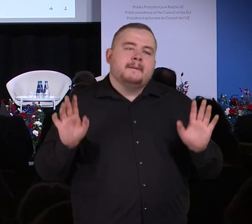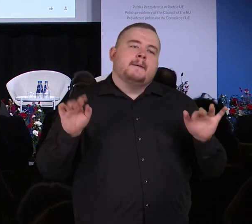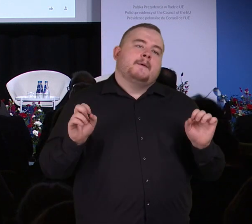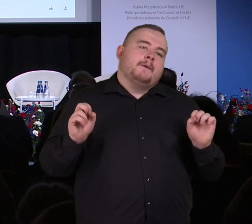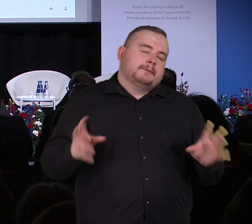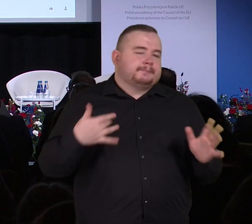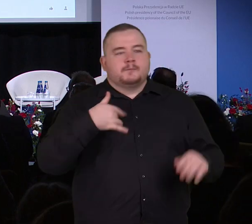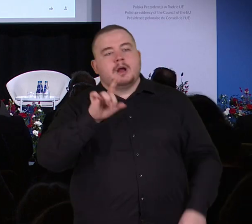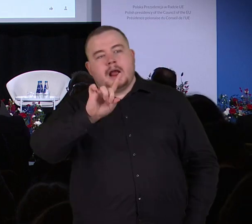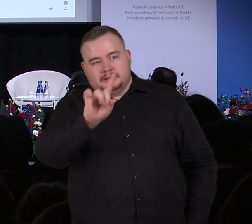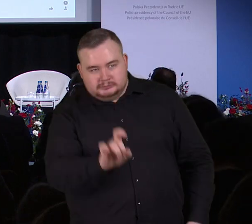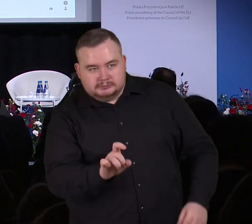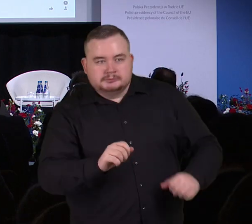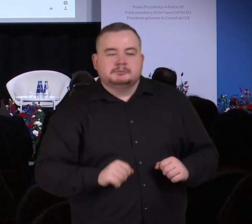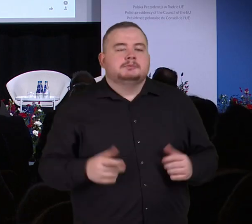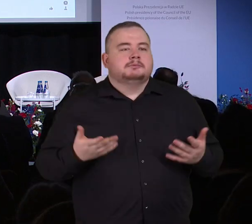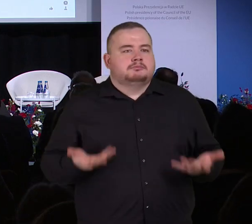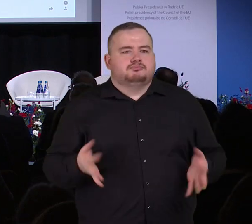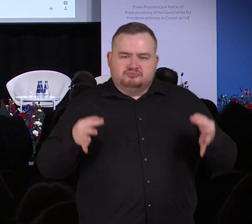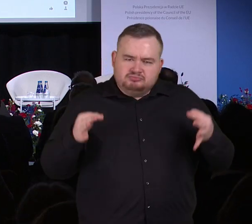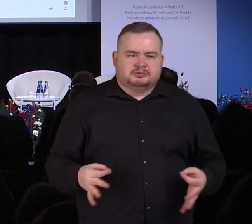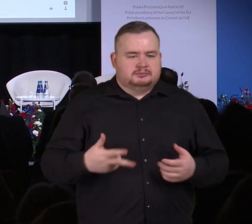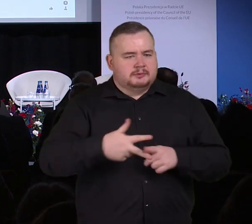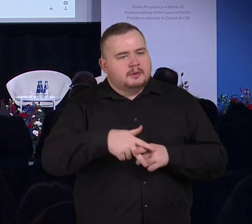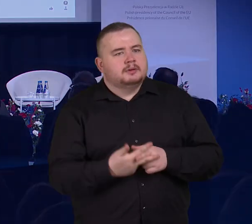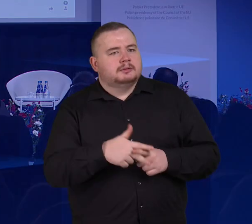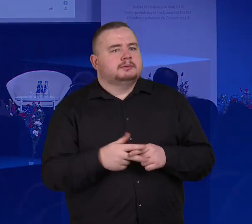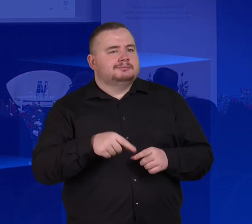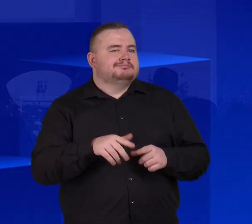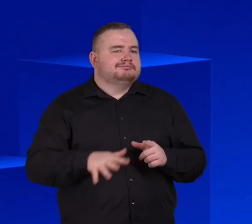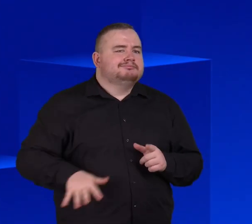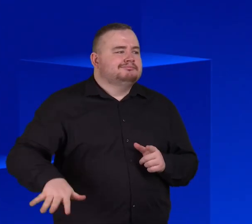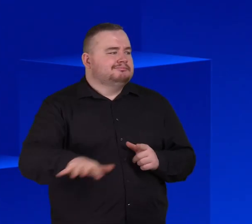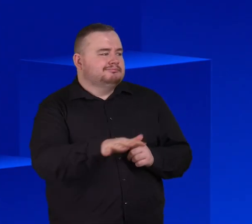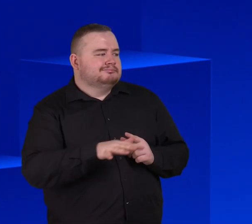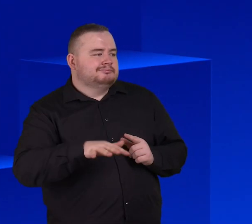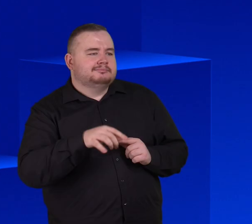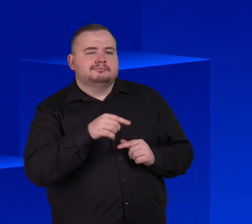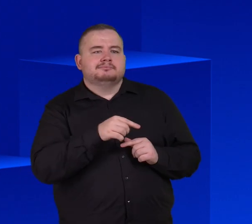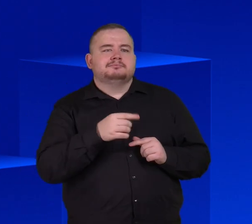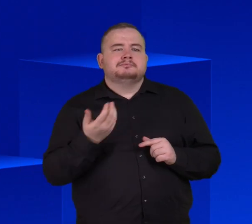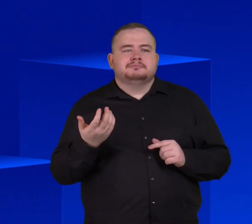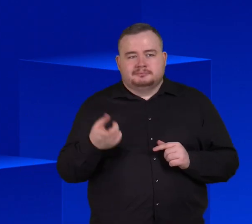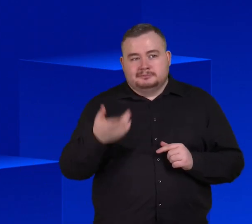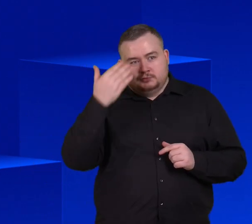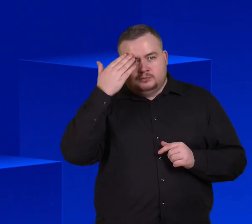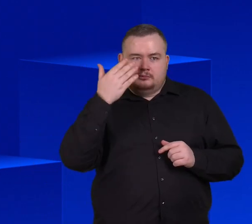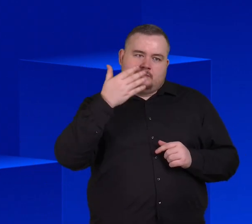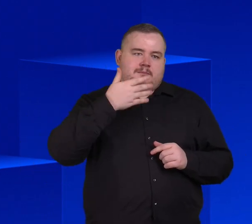instruments are your closest one? So which instrument you are using mostly in your daily work?